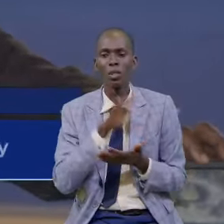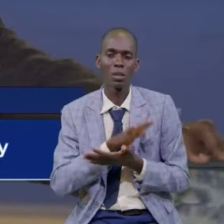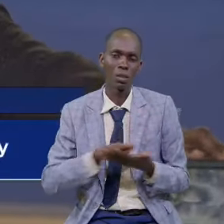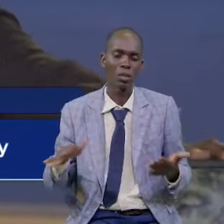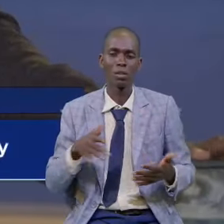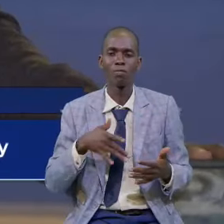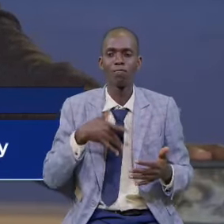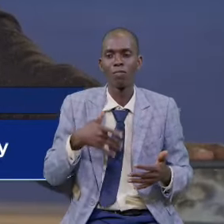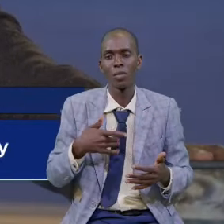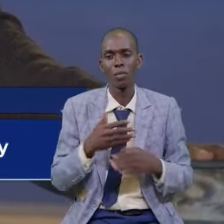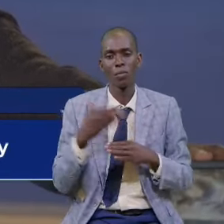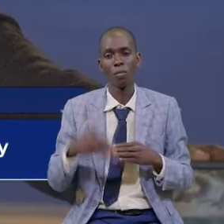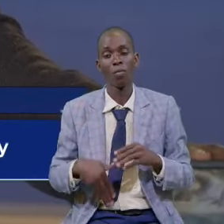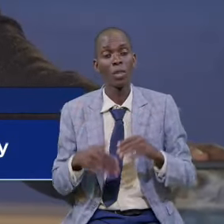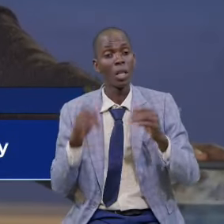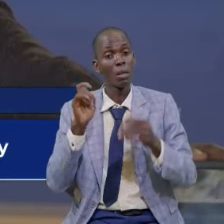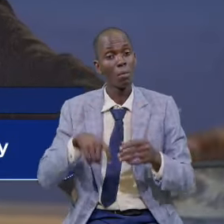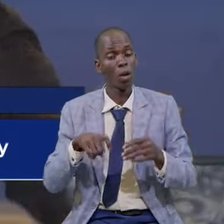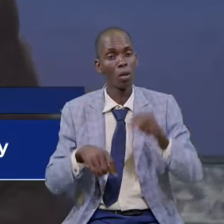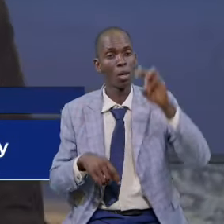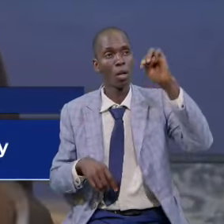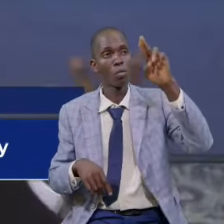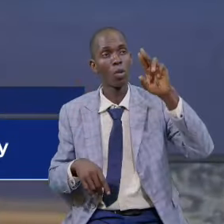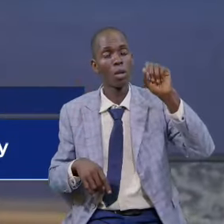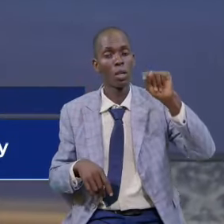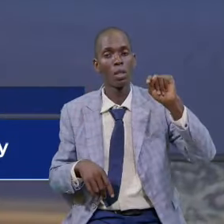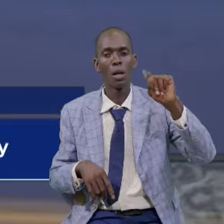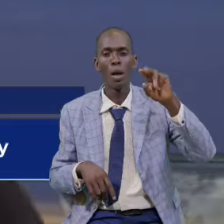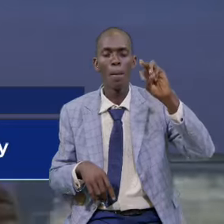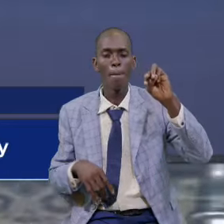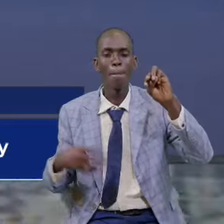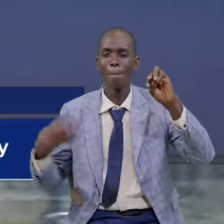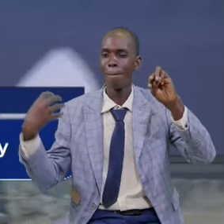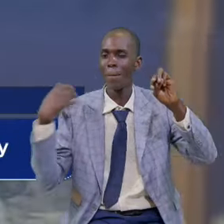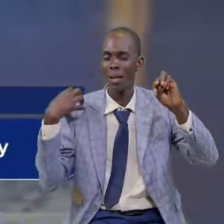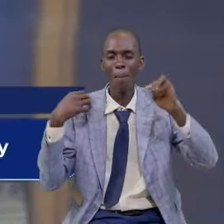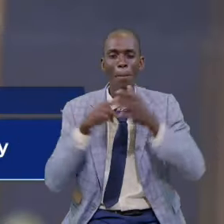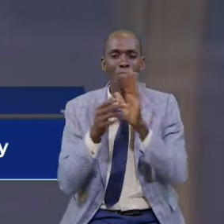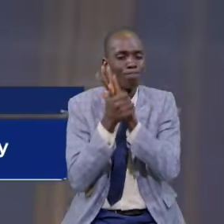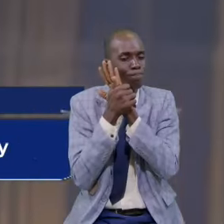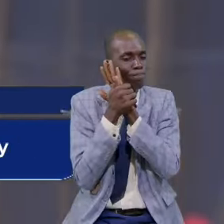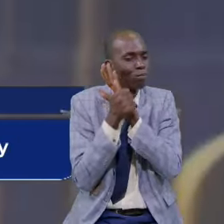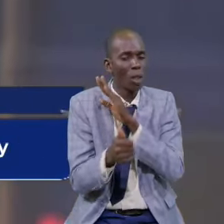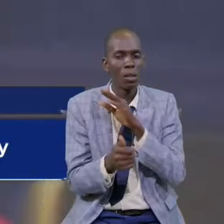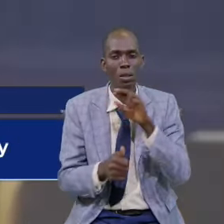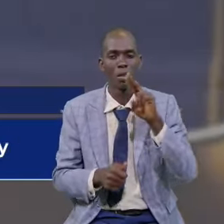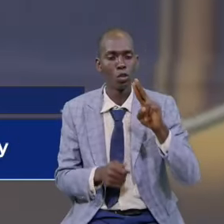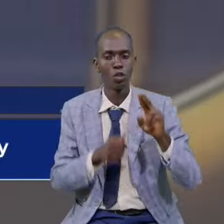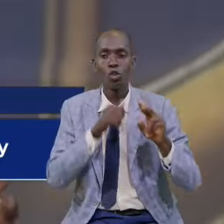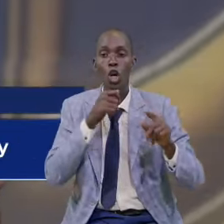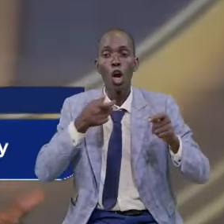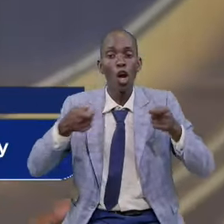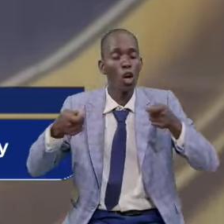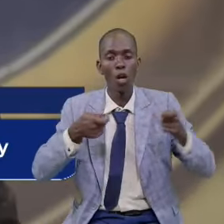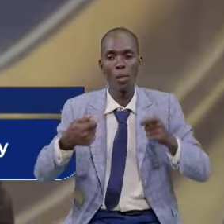uncontrollable self totally. You know, in our lives, if you don't control the man here, you